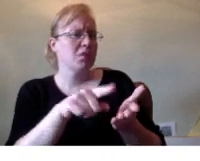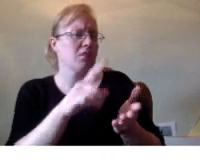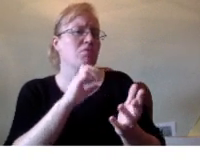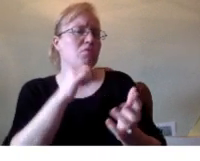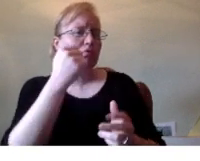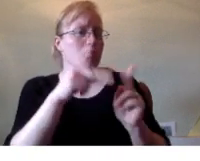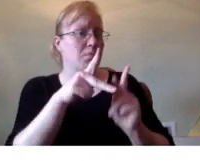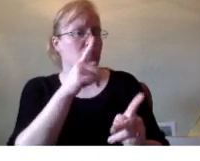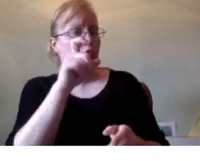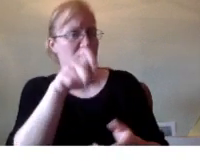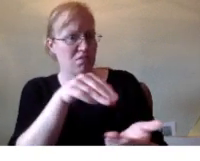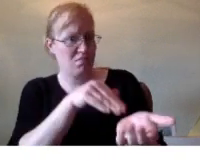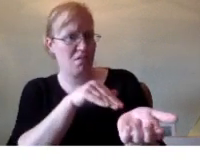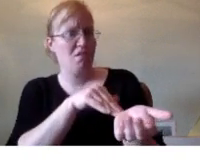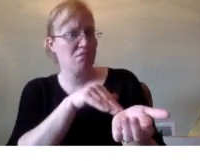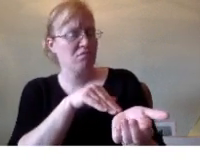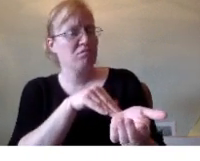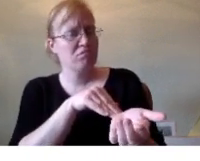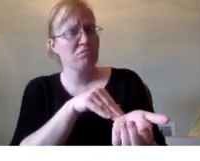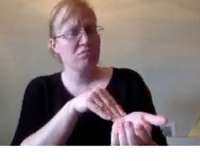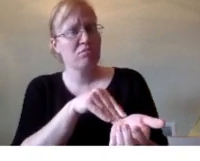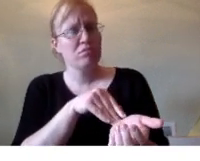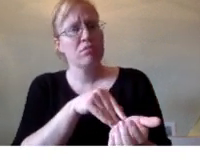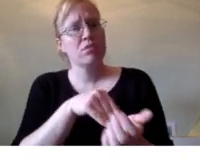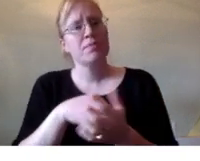doctors. Okay, so